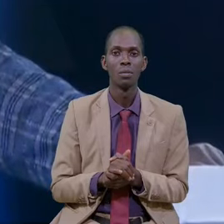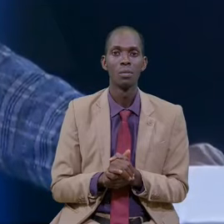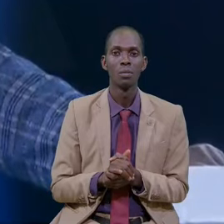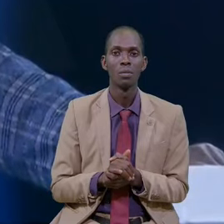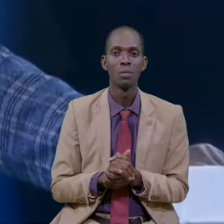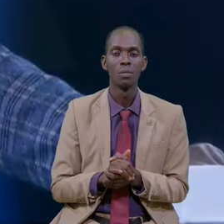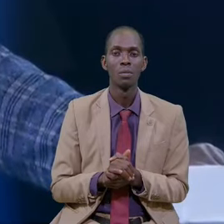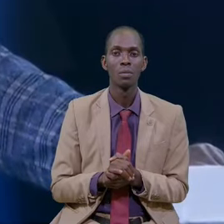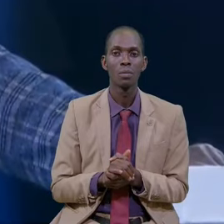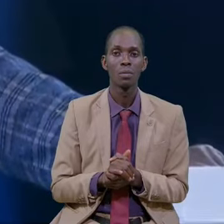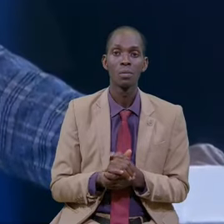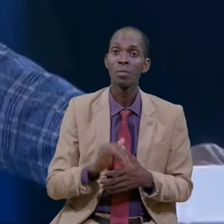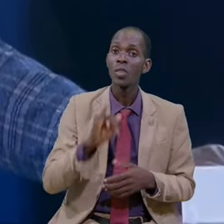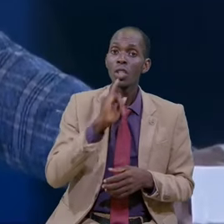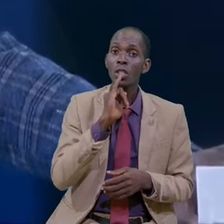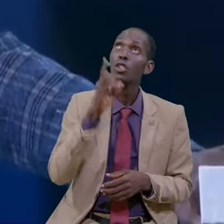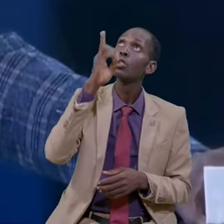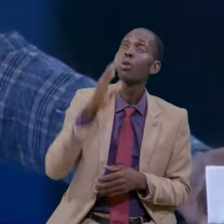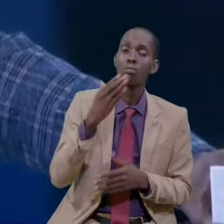the good